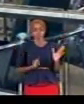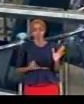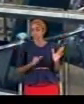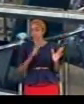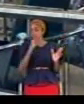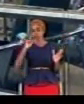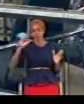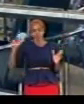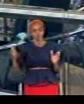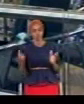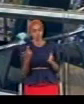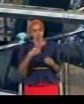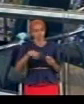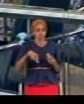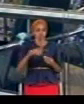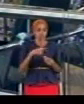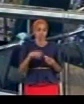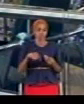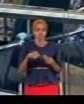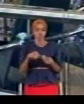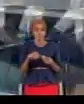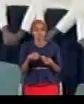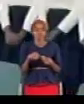No, I'm not turning around.